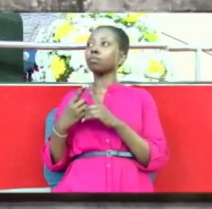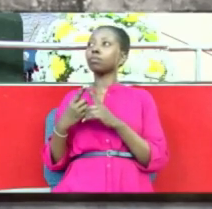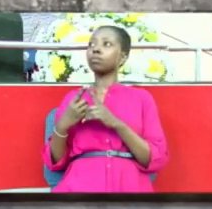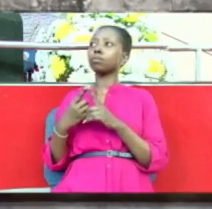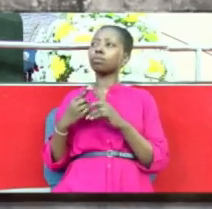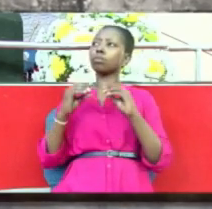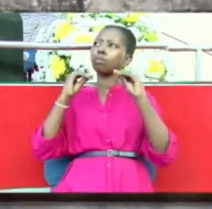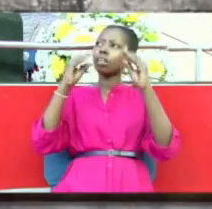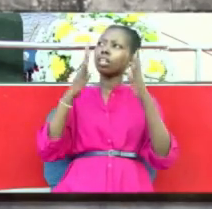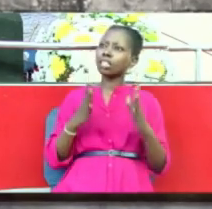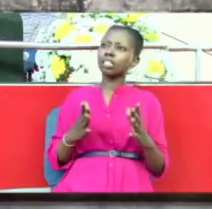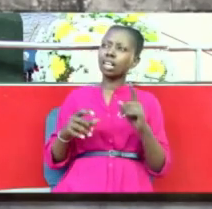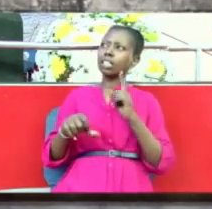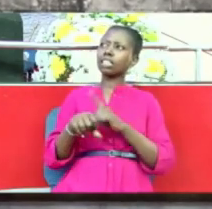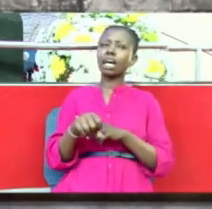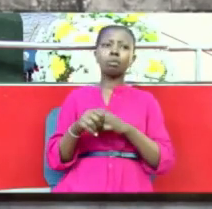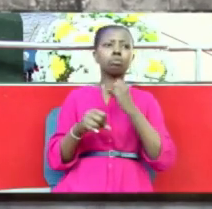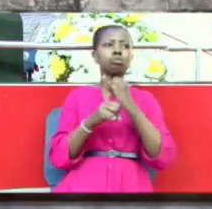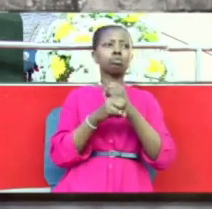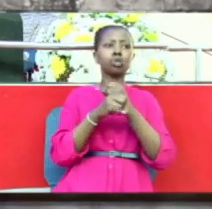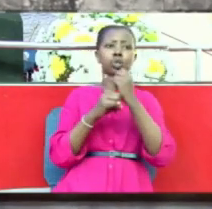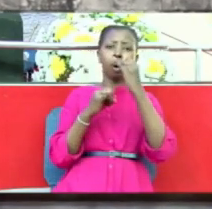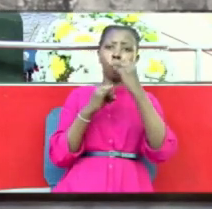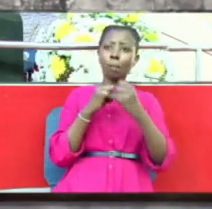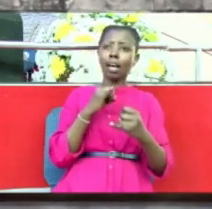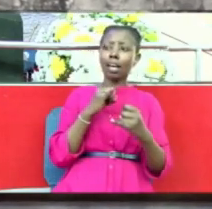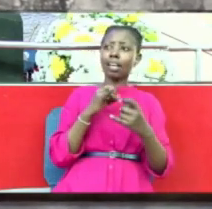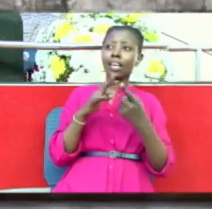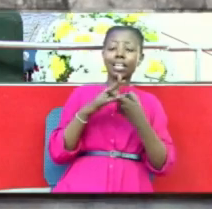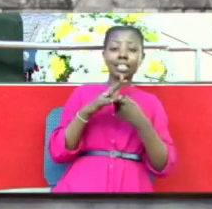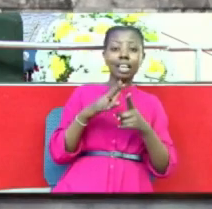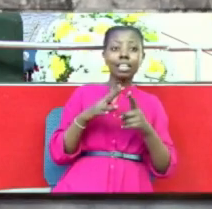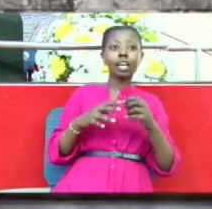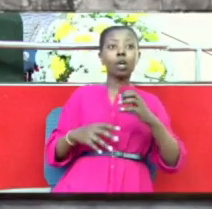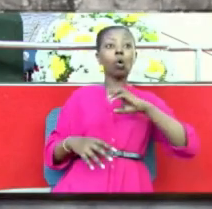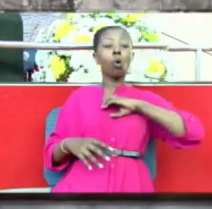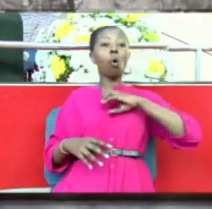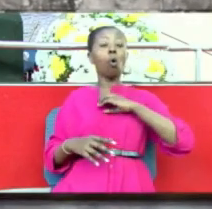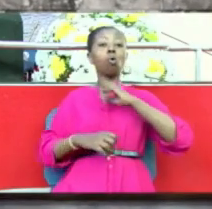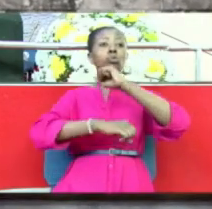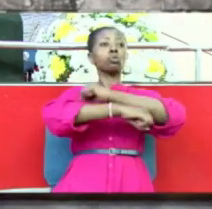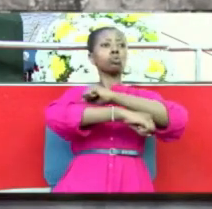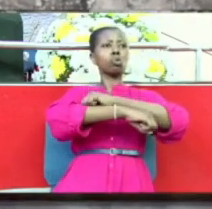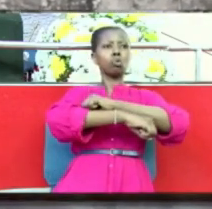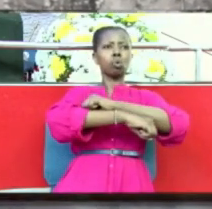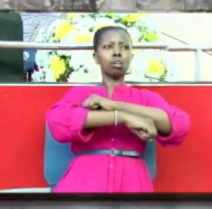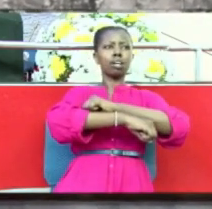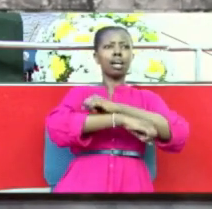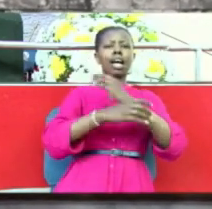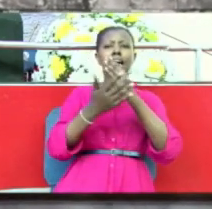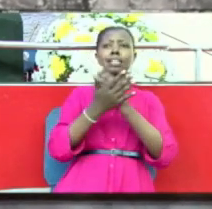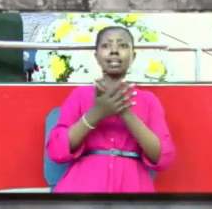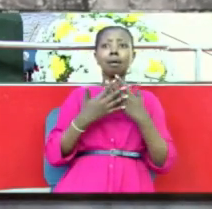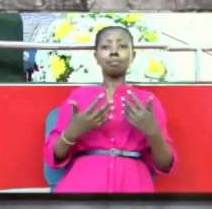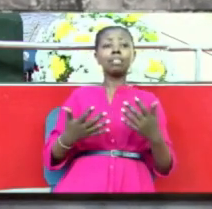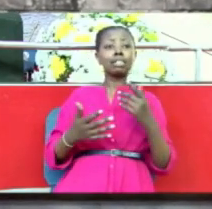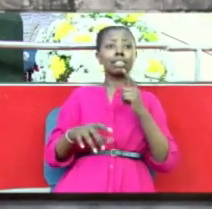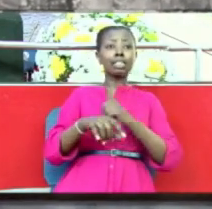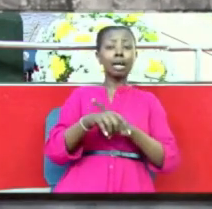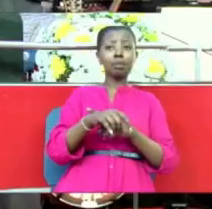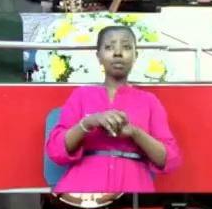Huyo mwalimu alipofutwa, alianza shule yake. Na wakati mwingine inashindaga Cornerstone shule